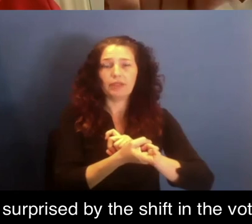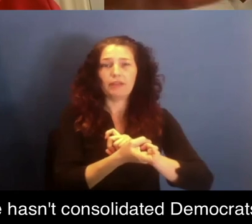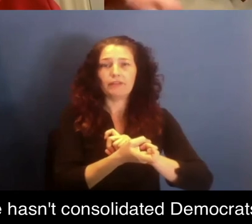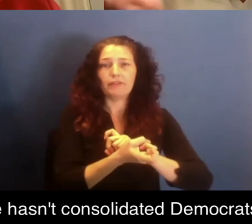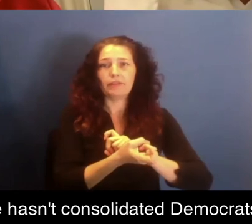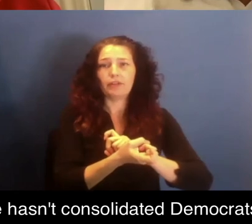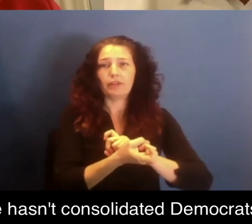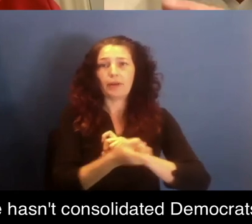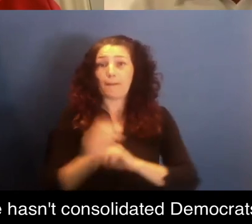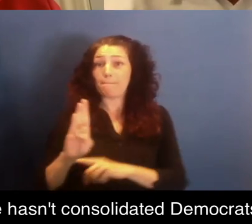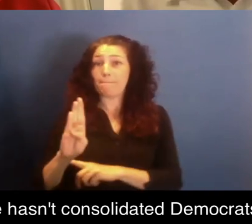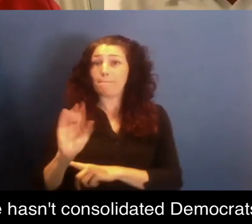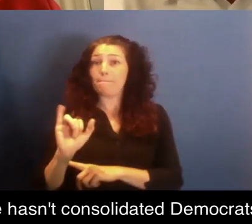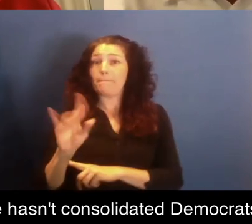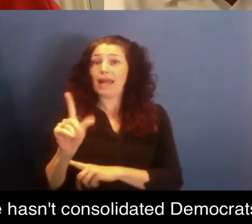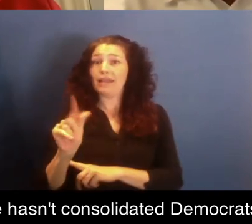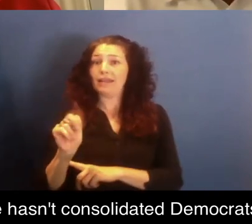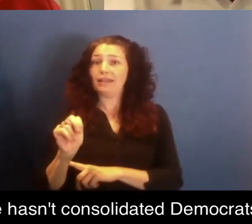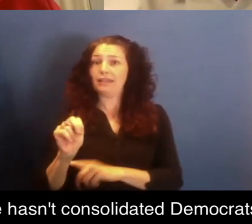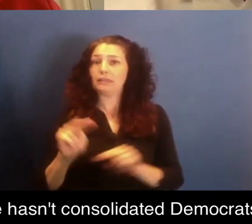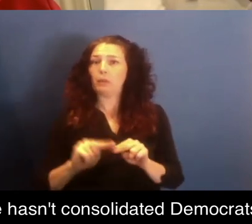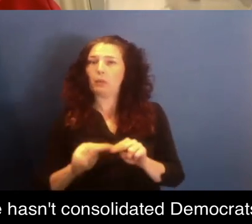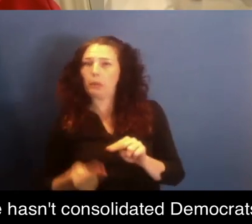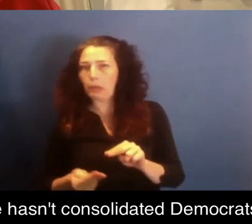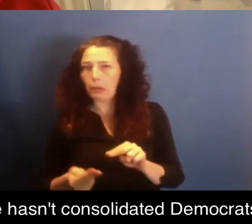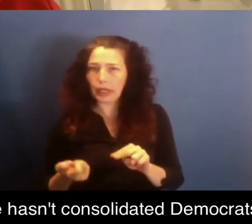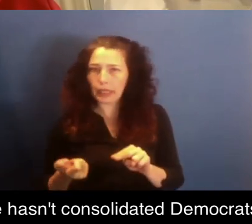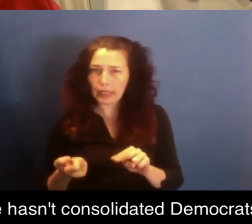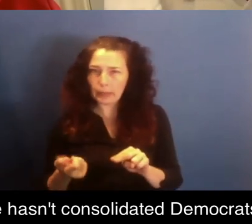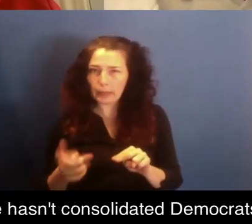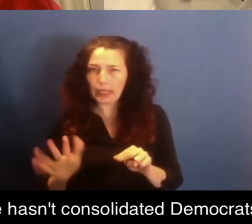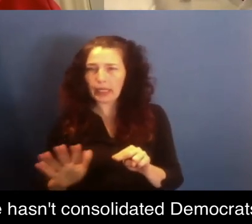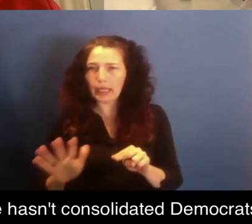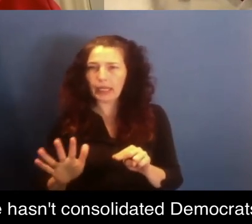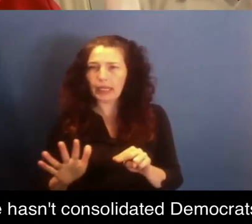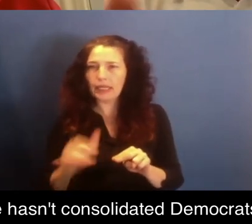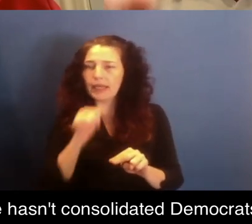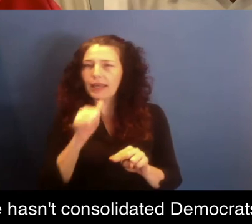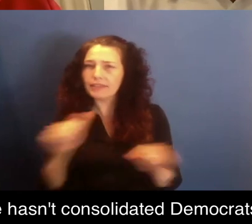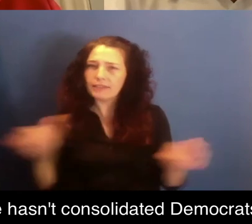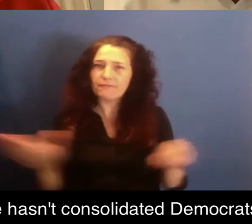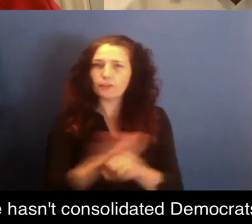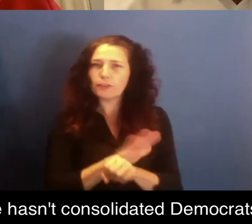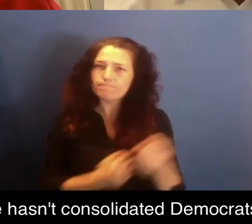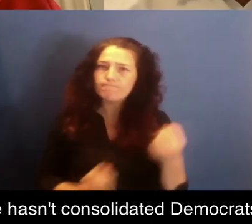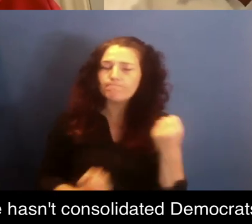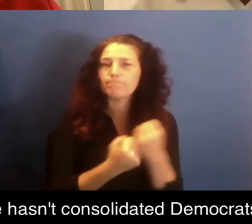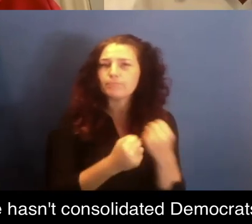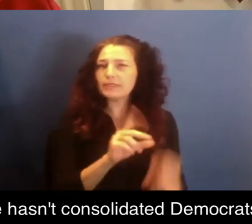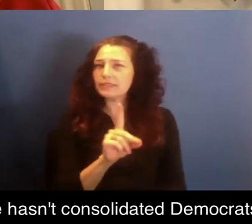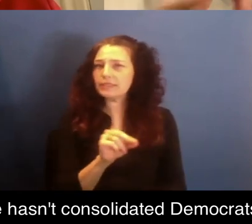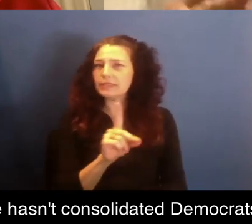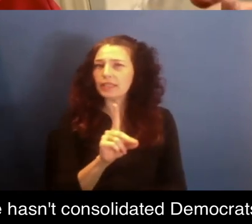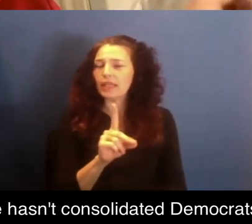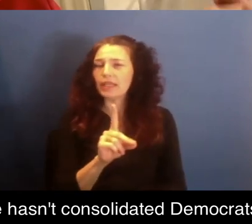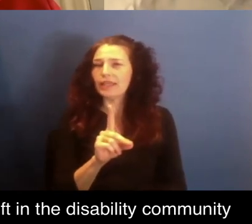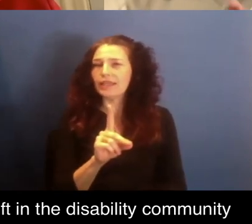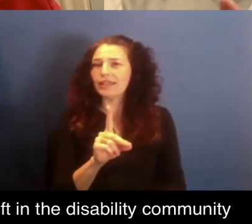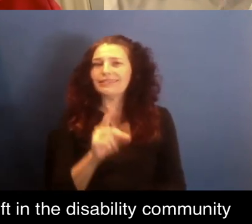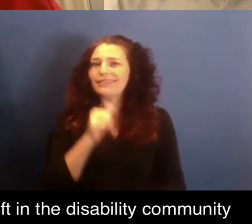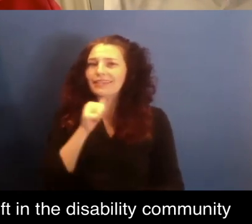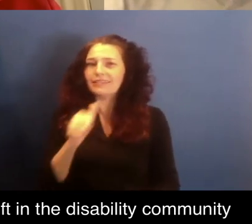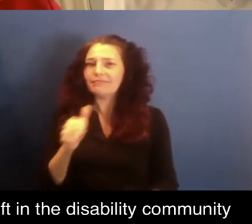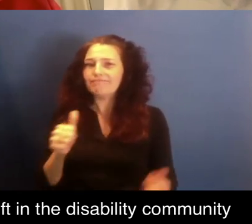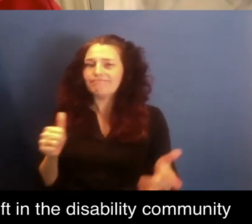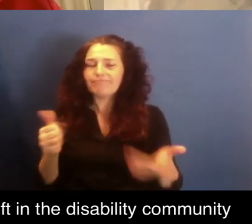slipped down a bit. hasn't consolidated, uh, Democrats with a very incomplete primary, but the,